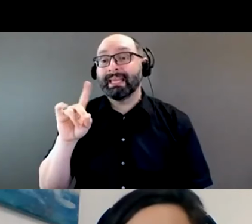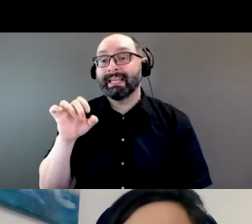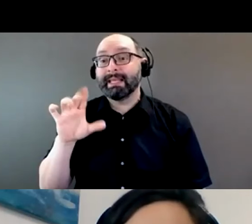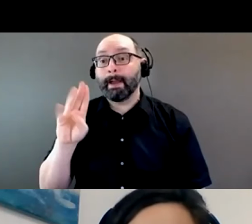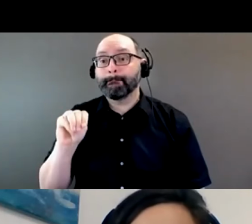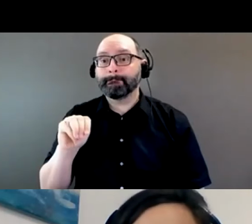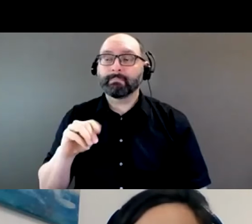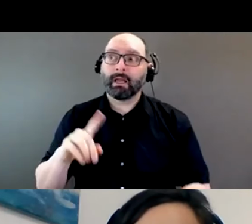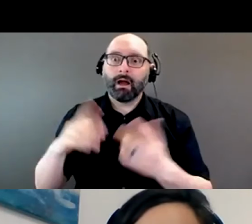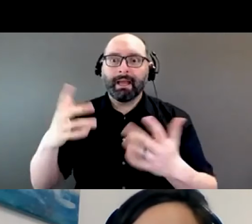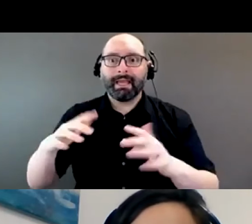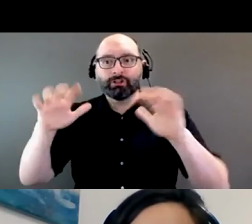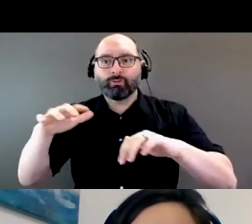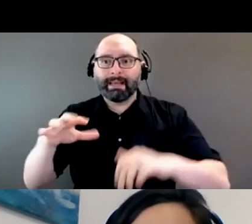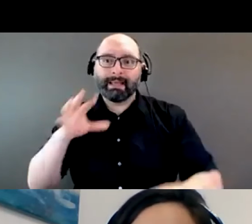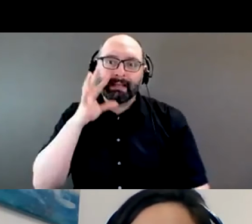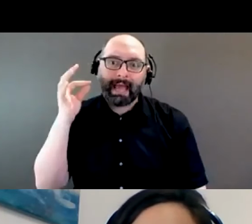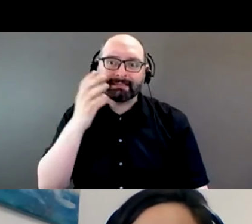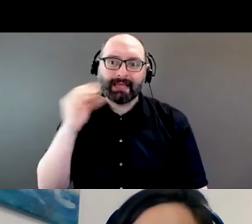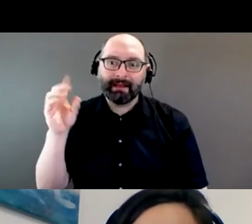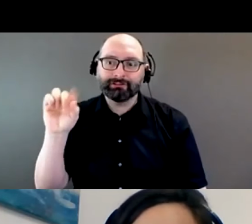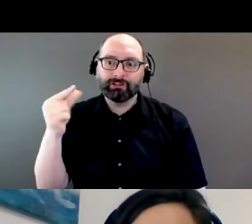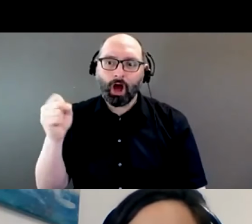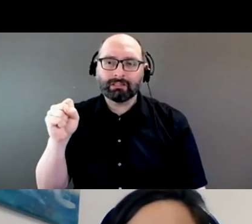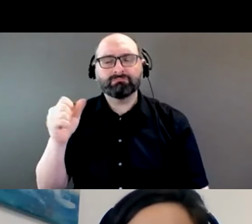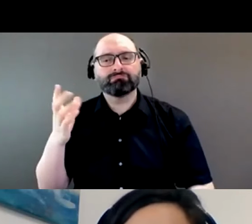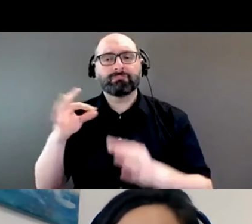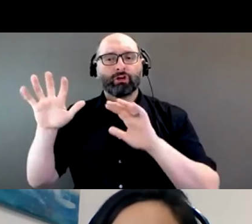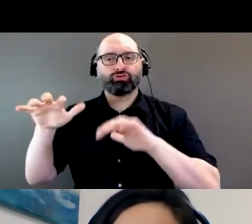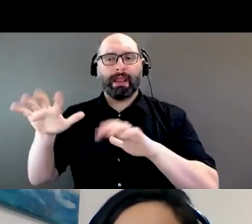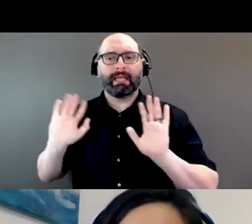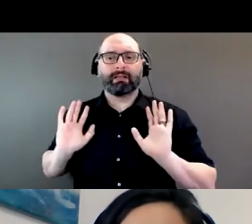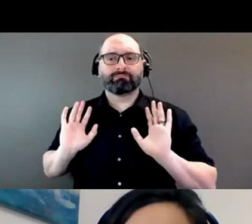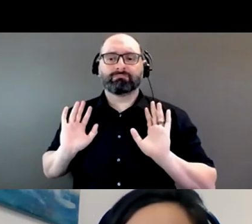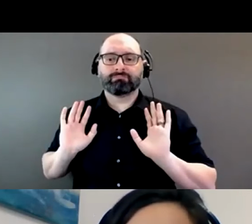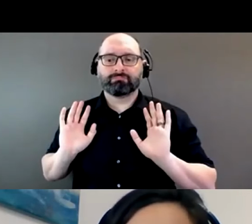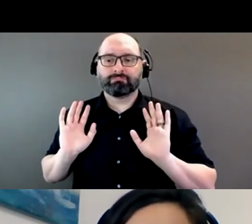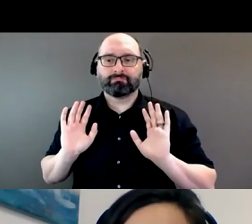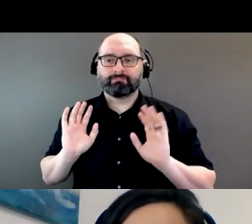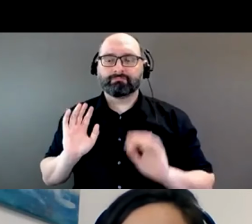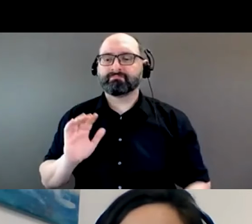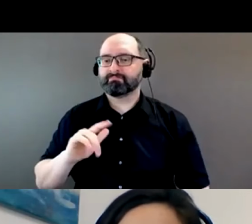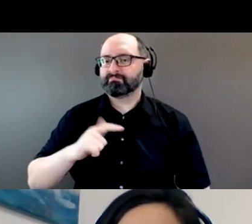raining cats and dogs, things like that. Those are harder to understand for somebody with dementia.